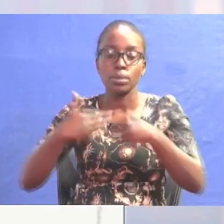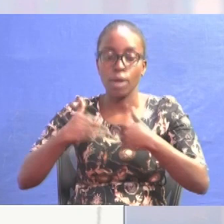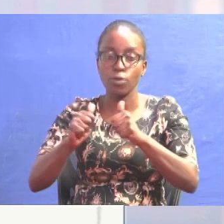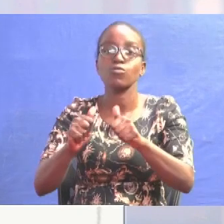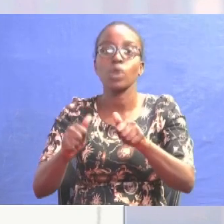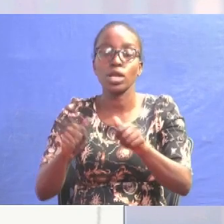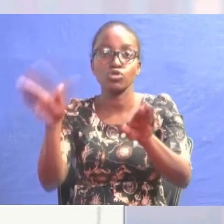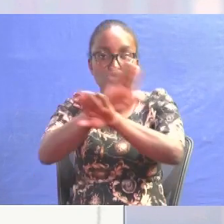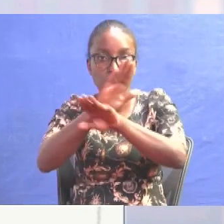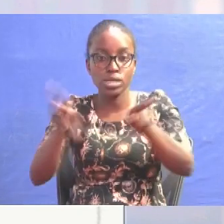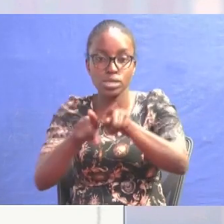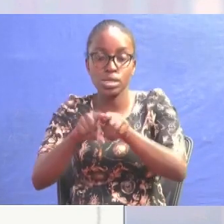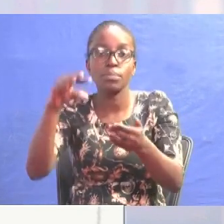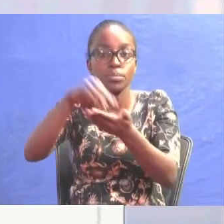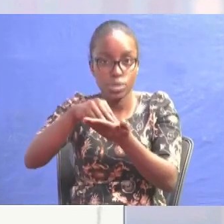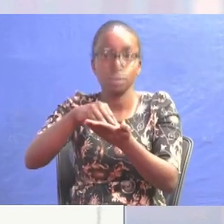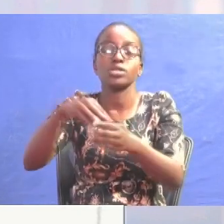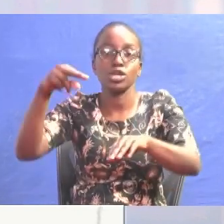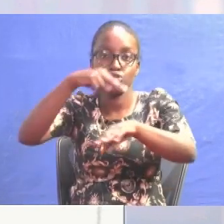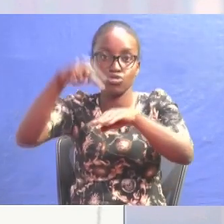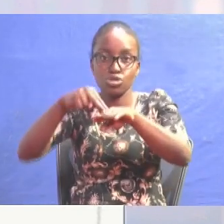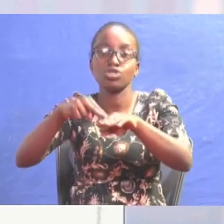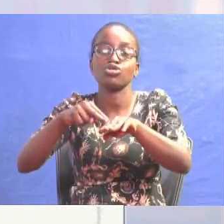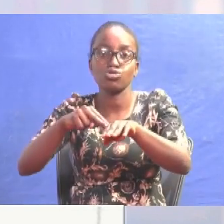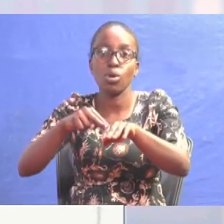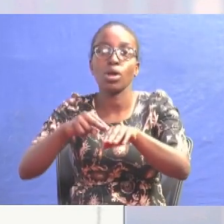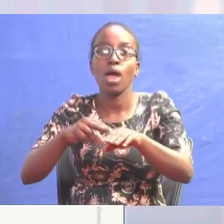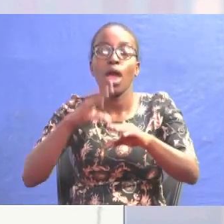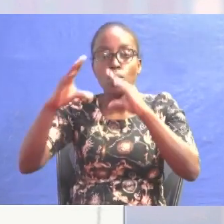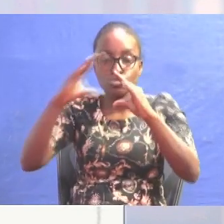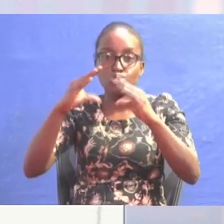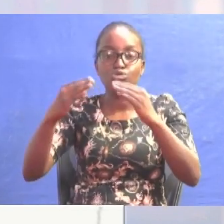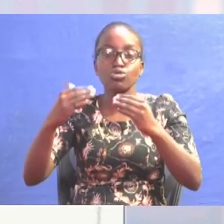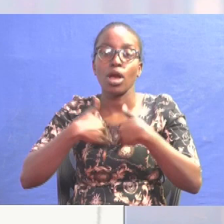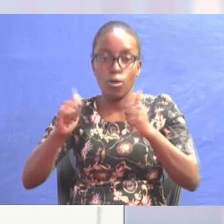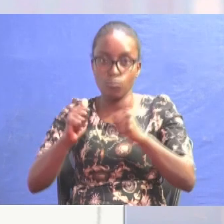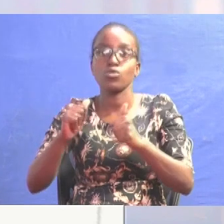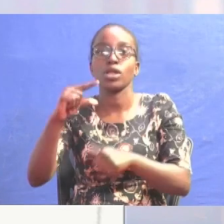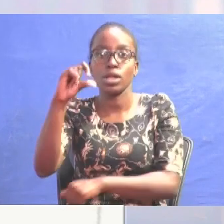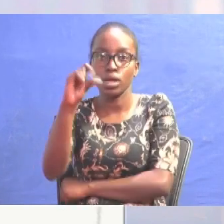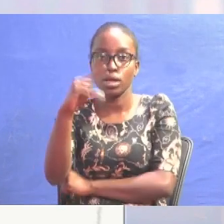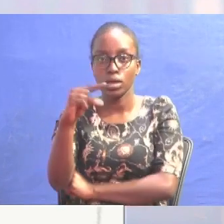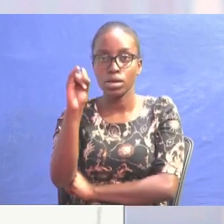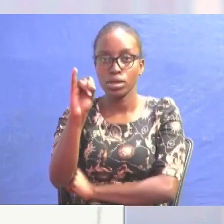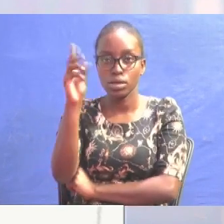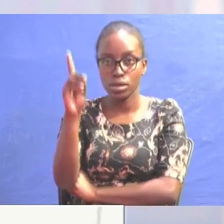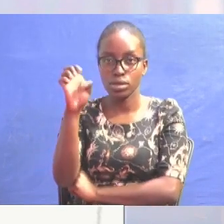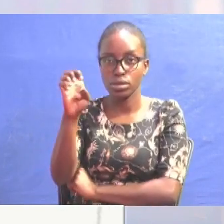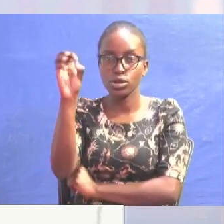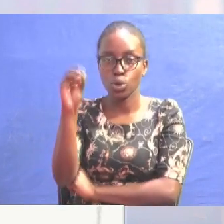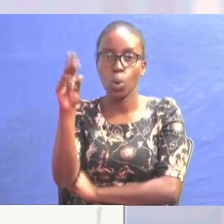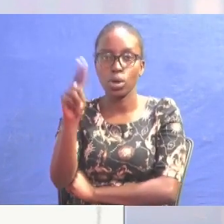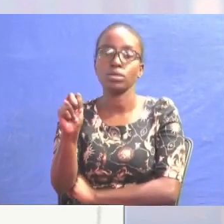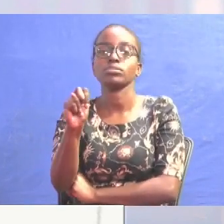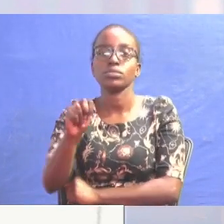far as the State of the Nation conversation is concerned. That is Honorable Gideon Mereru, Chief